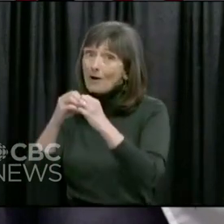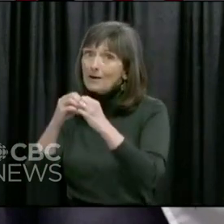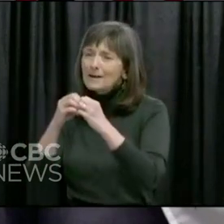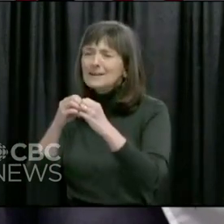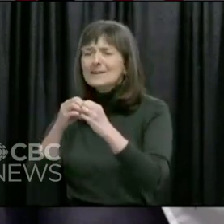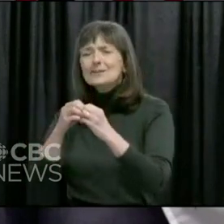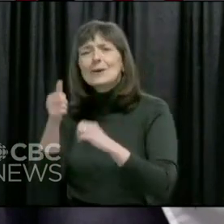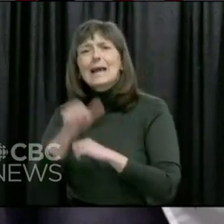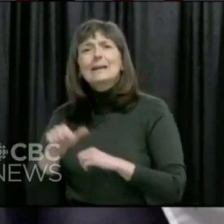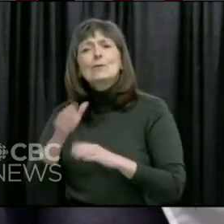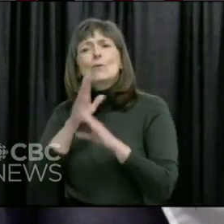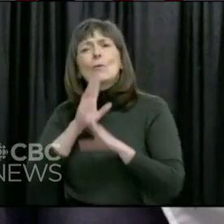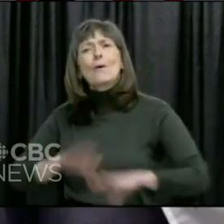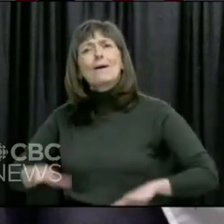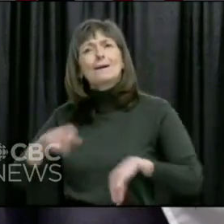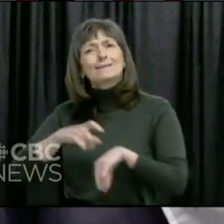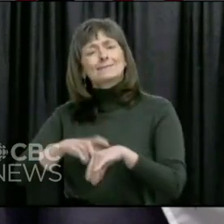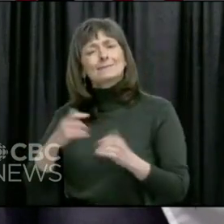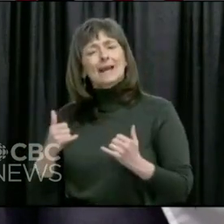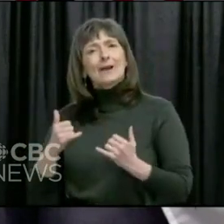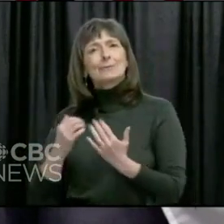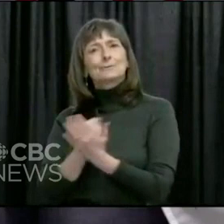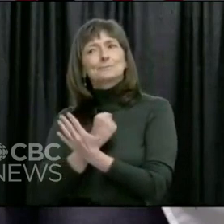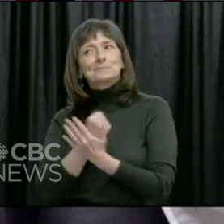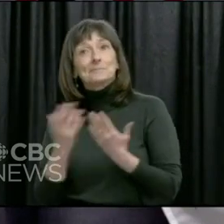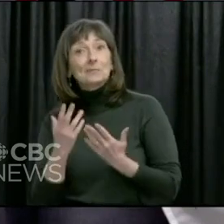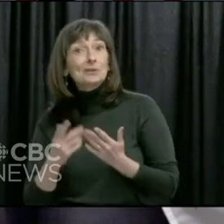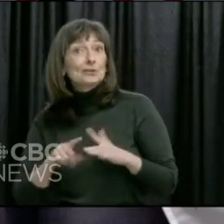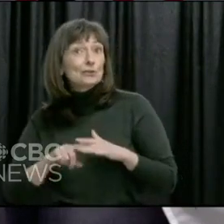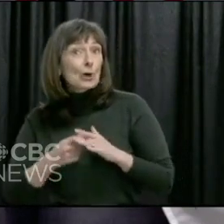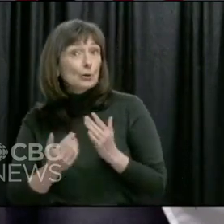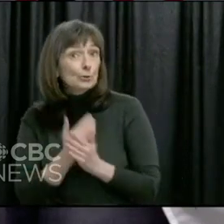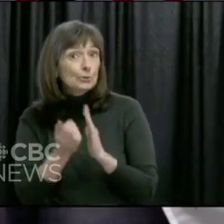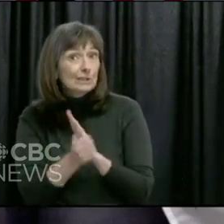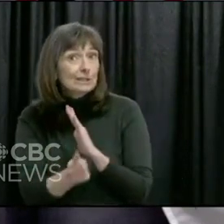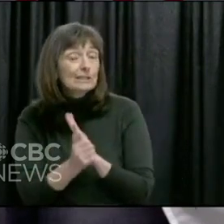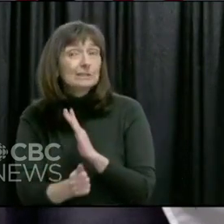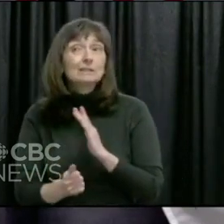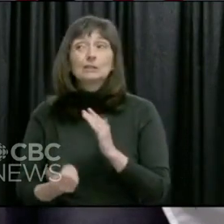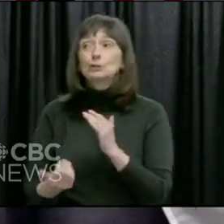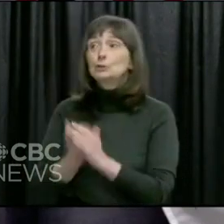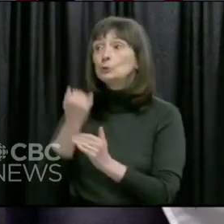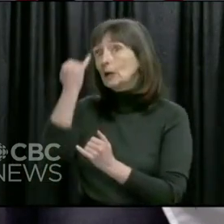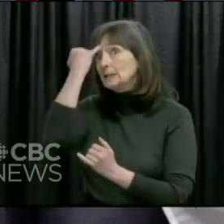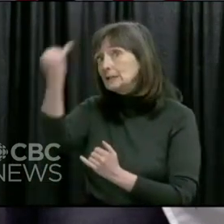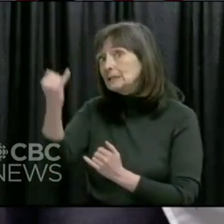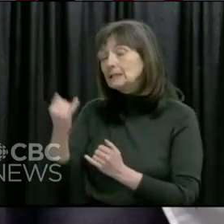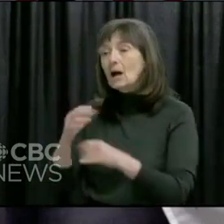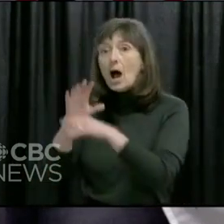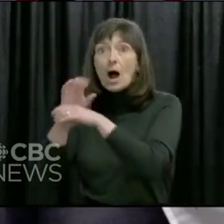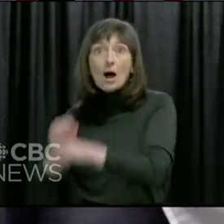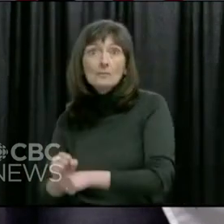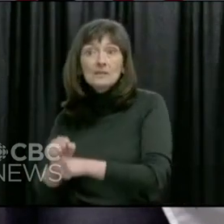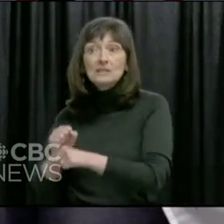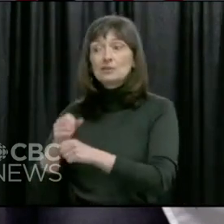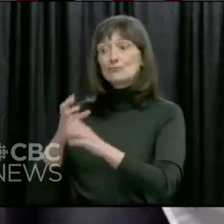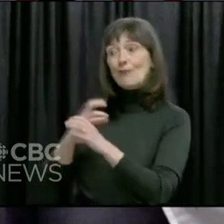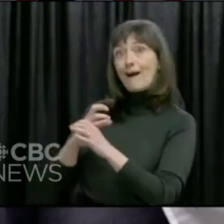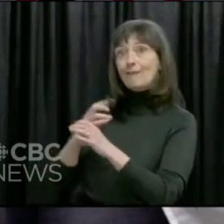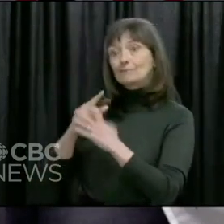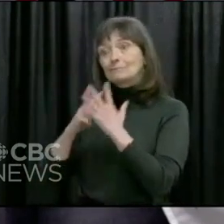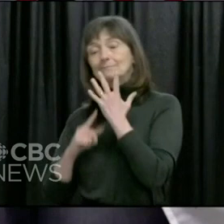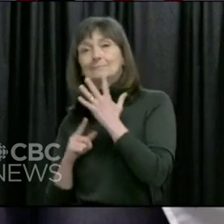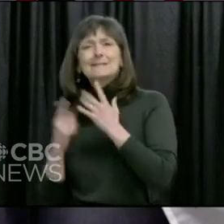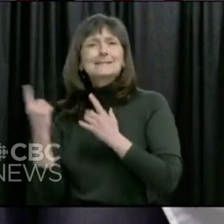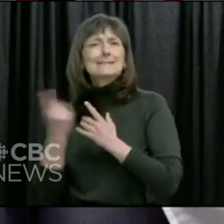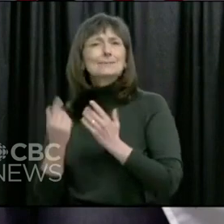advantage of any downtime to begin a new hobby or learn a new skill or try something new. It could positively affect both your physical